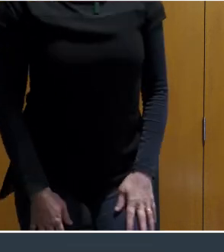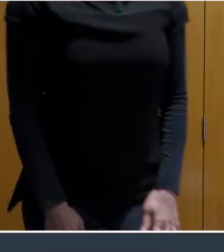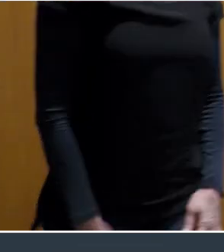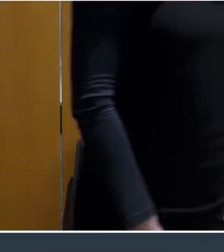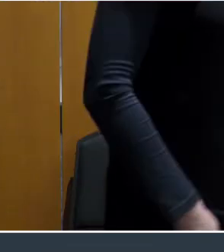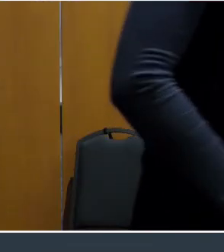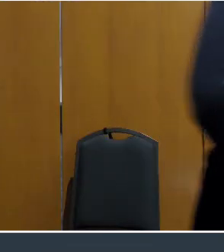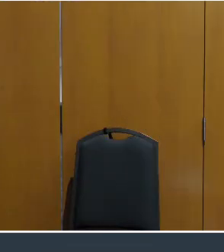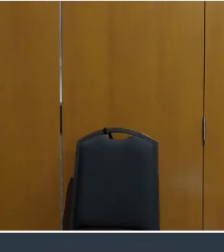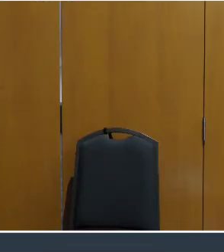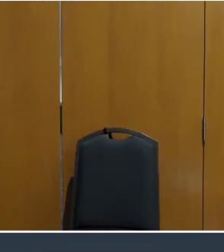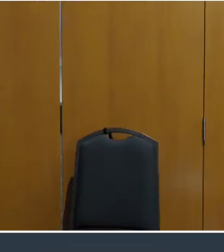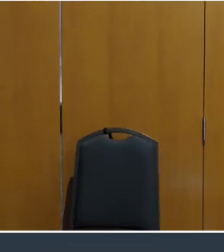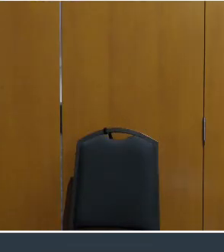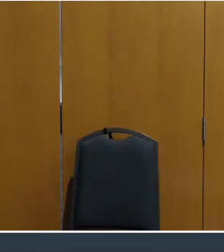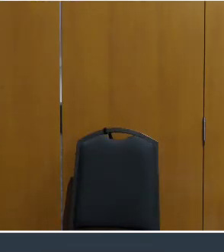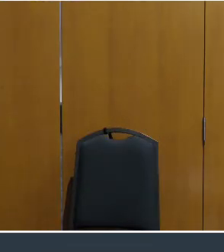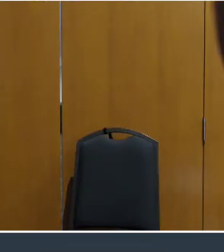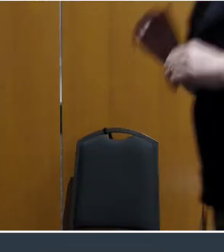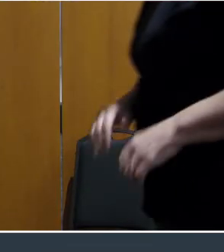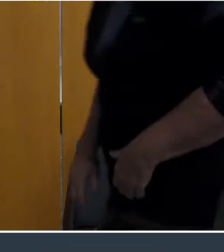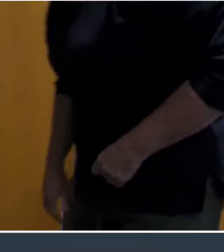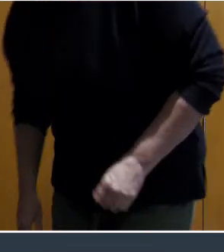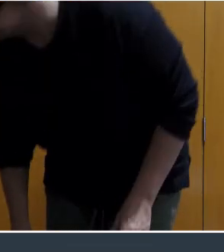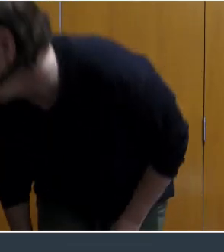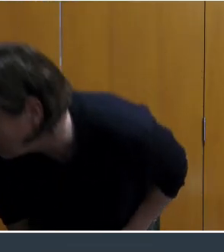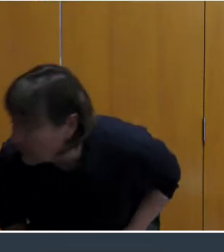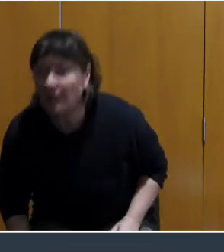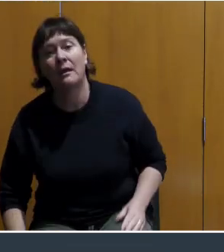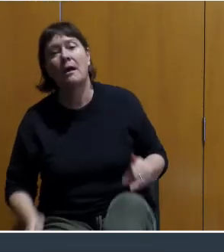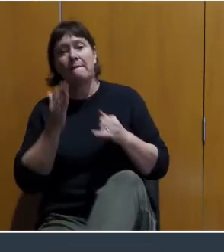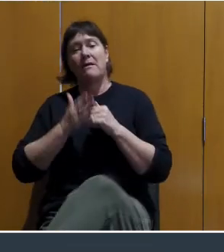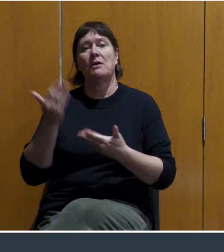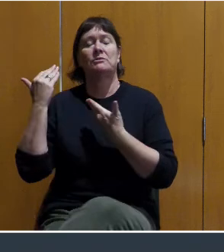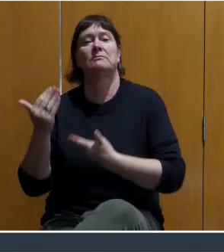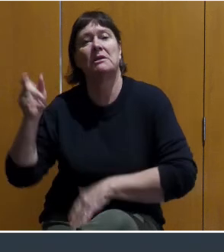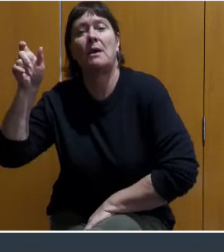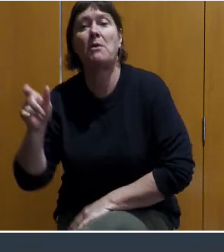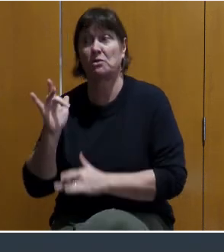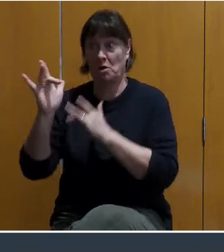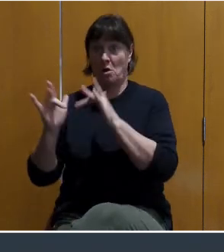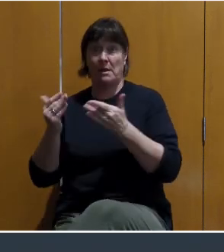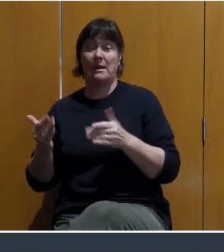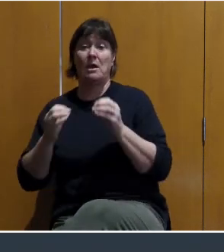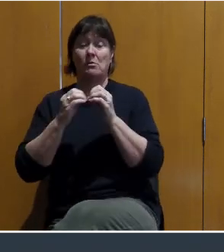And I think we have online our final submitter, Brittany Turlock.